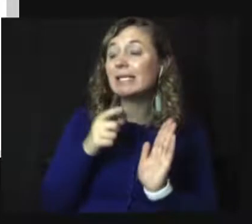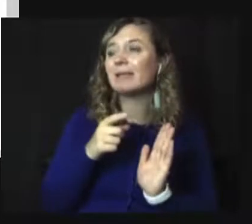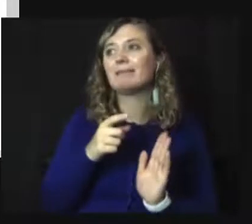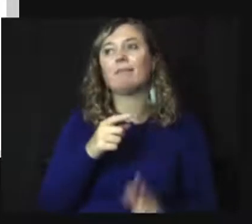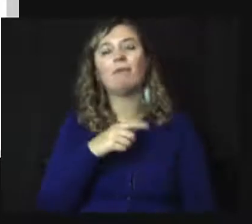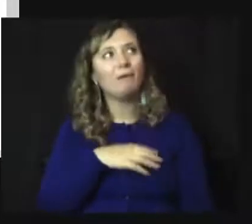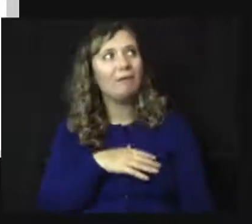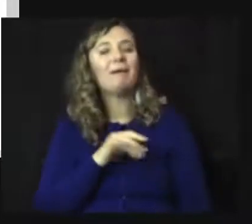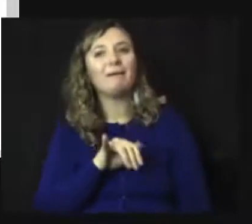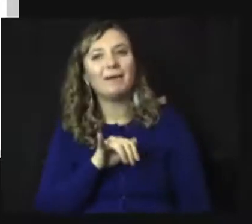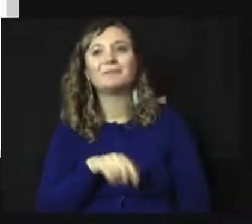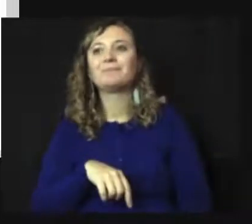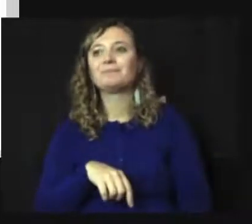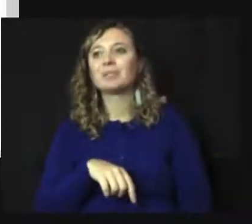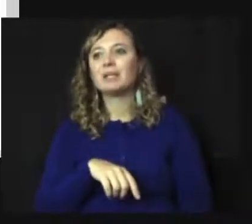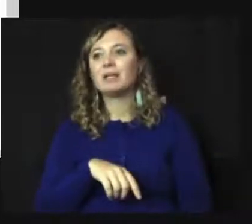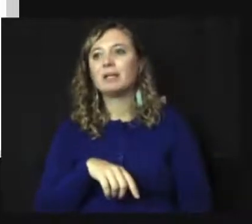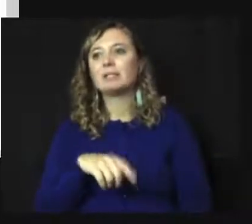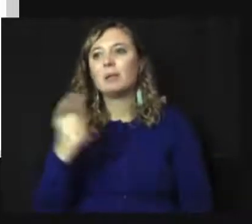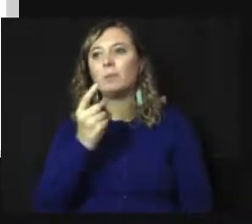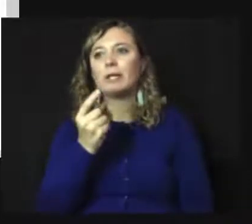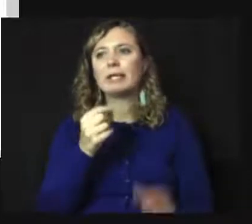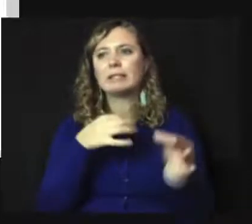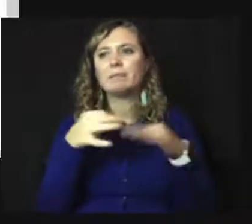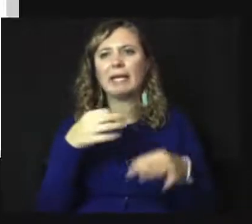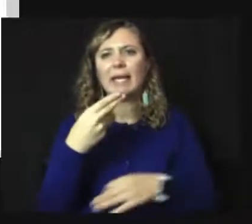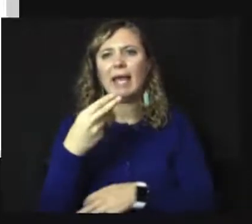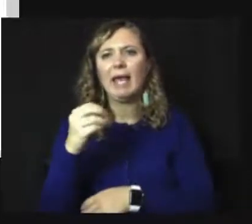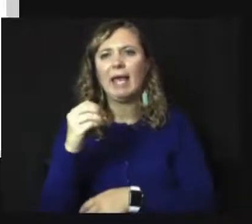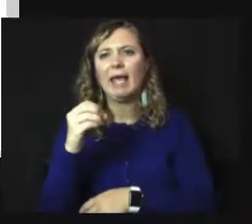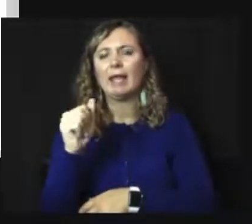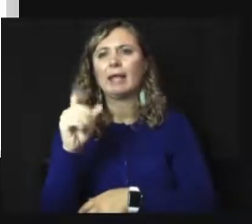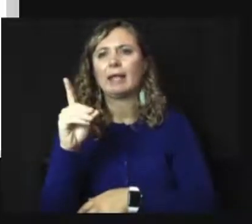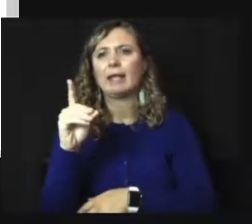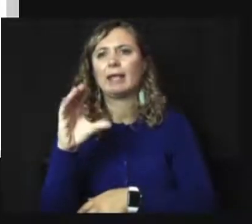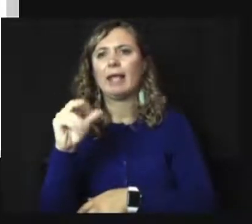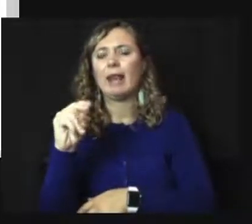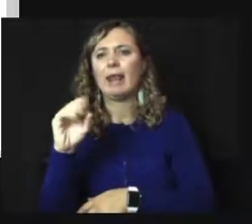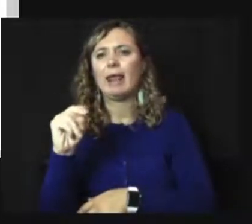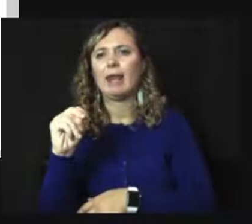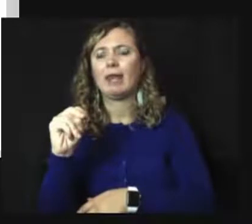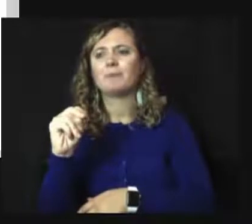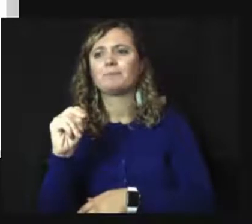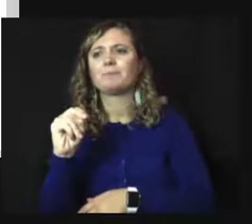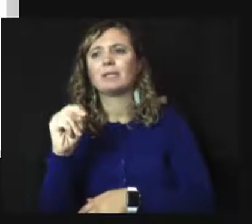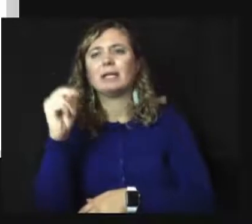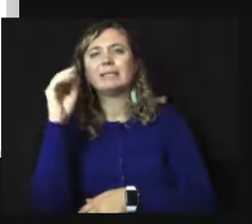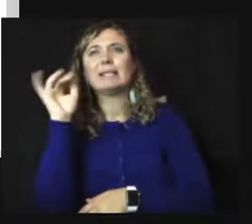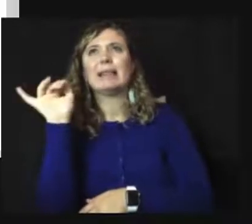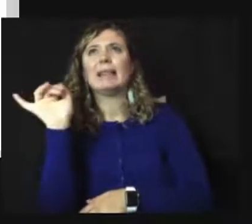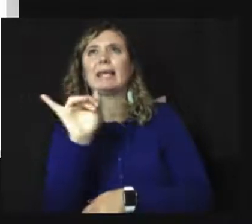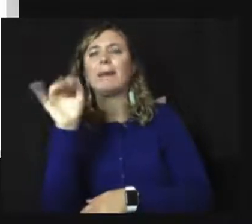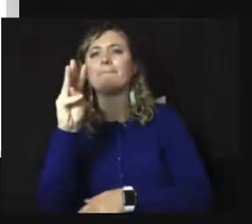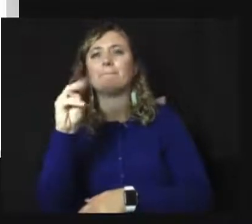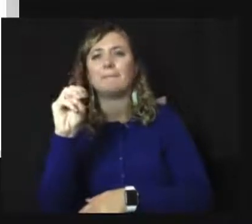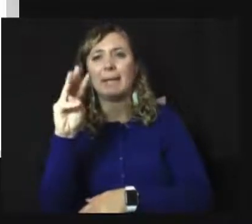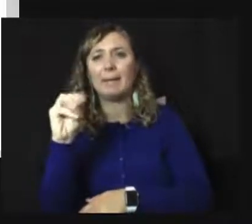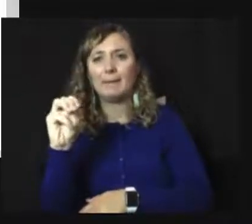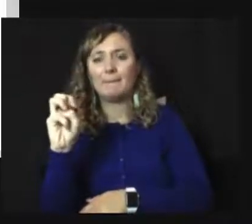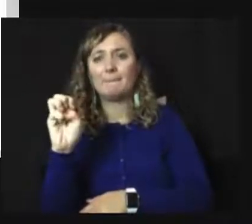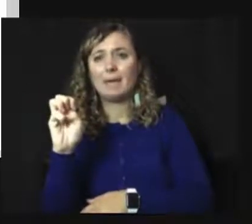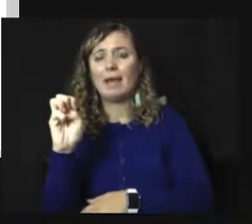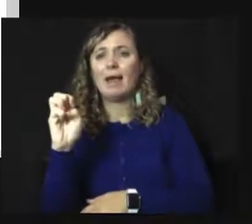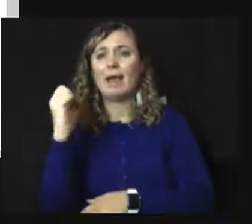headcanon? Sure, headcanon. Headcanon is sort of like a meme. The idea that it came from people who